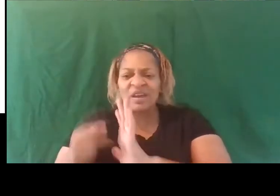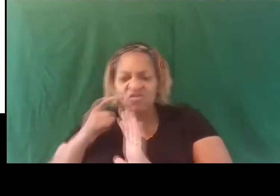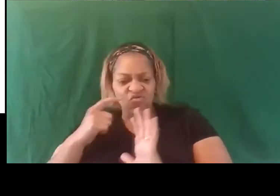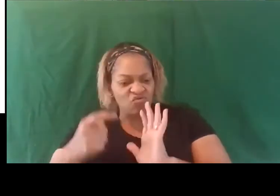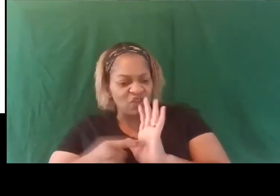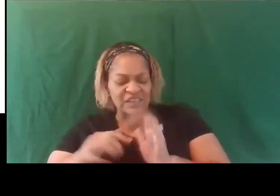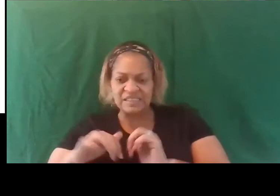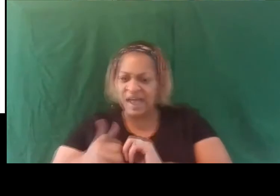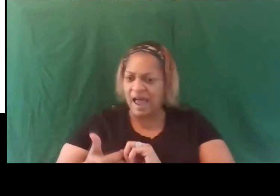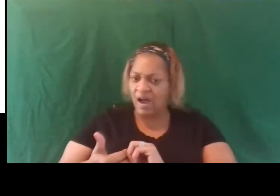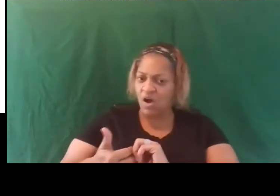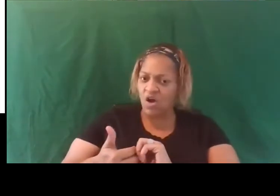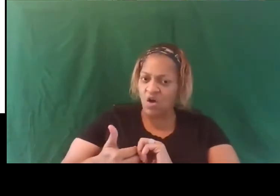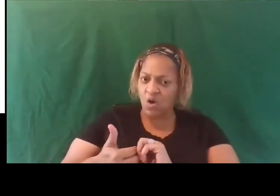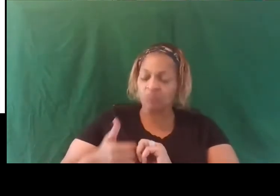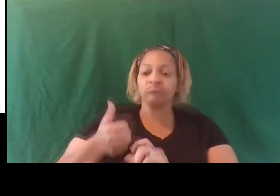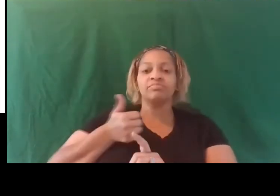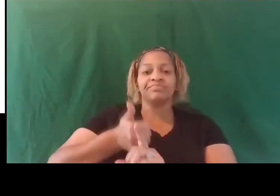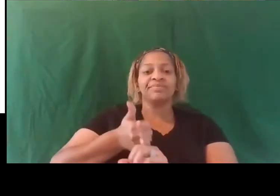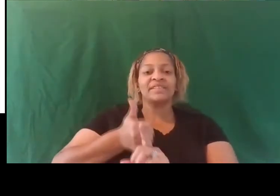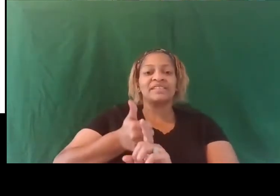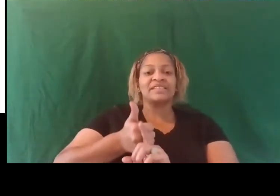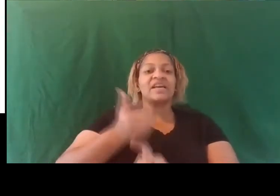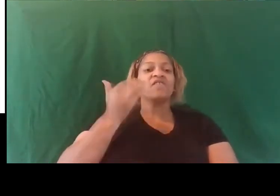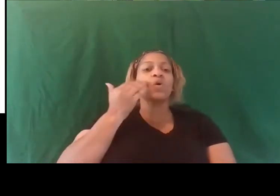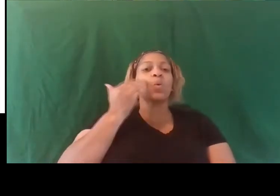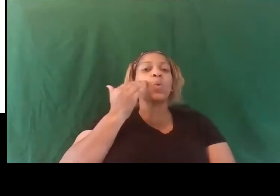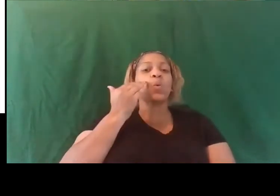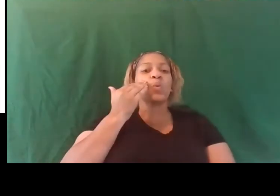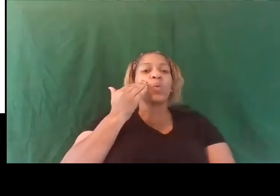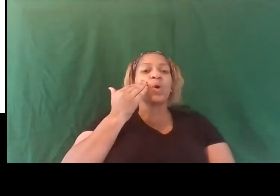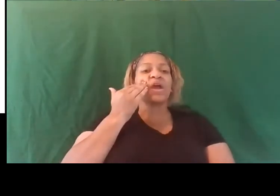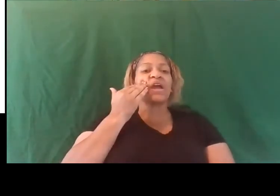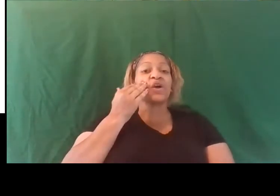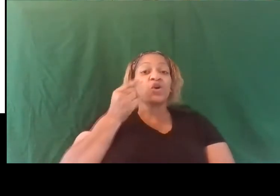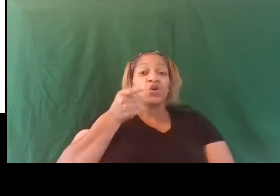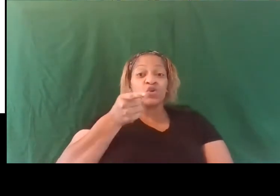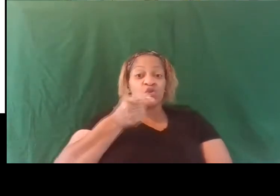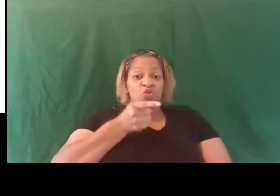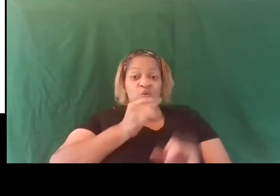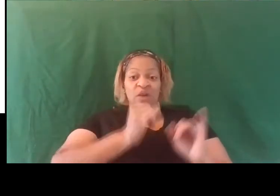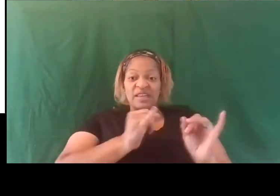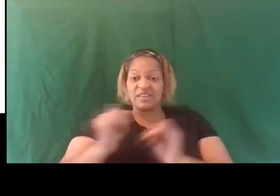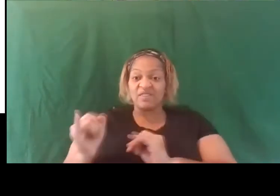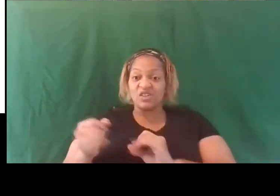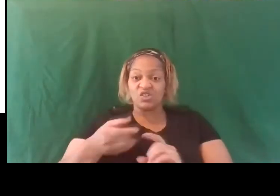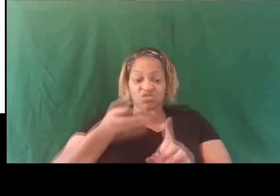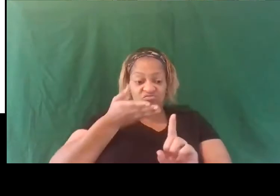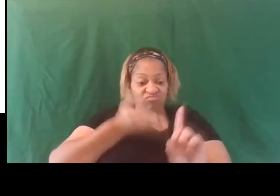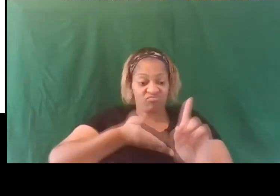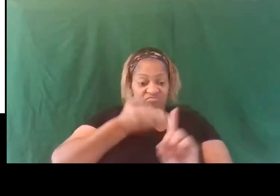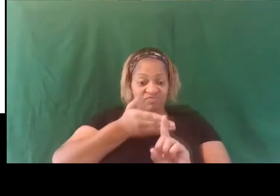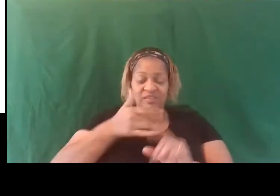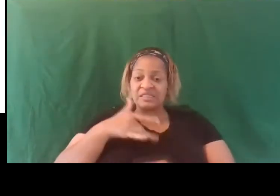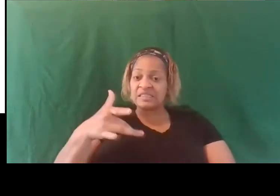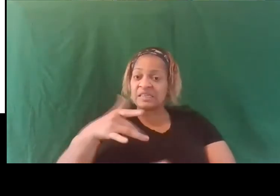self-awareness. Where do you as an individual, where do you tend to exist and live and move and have your